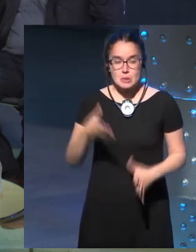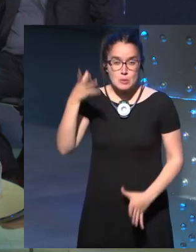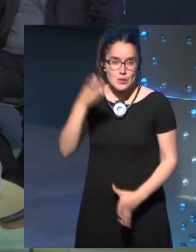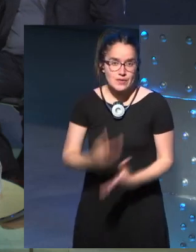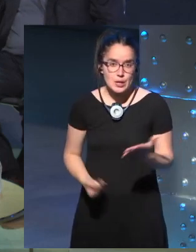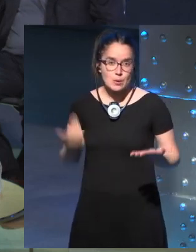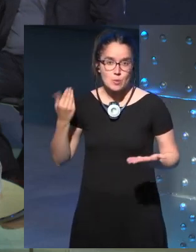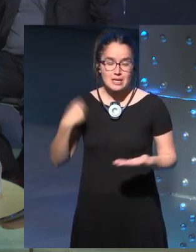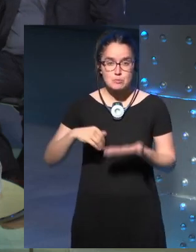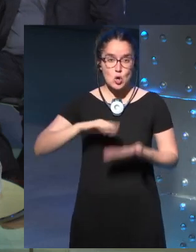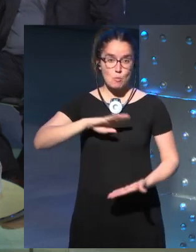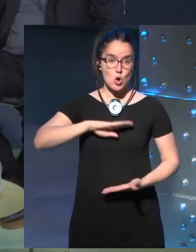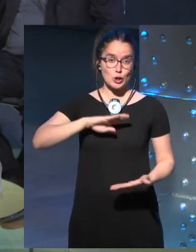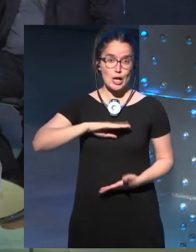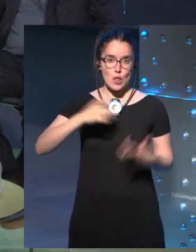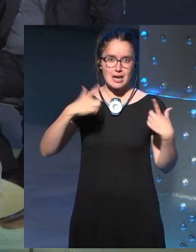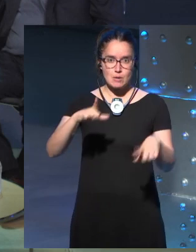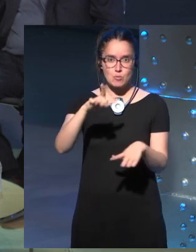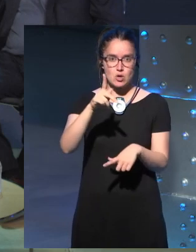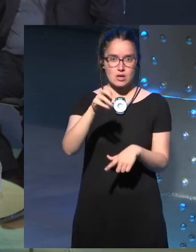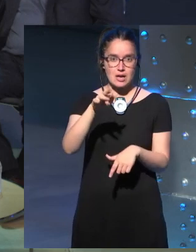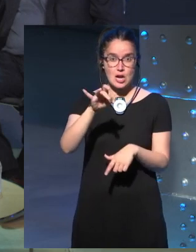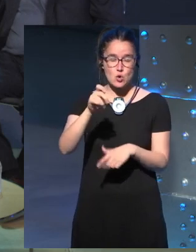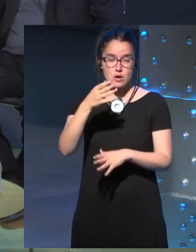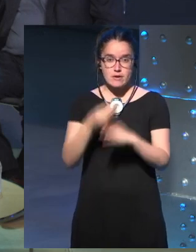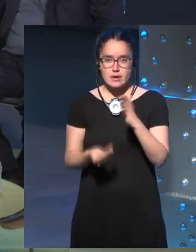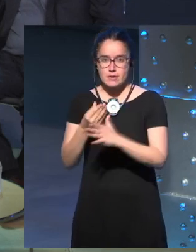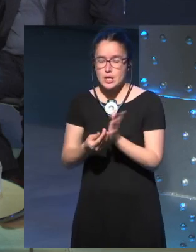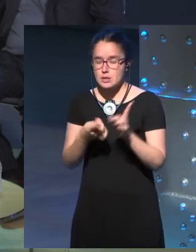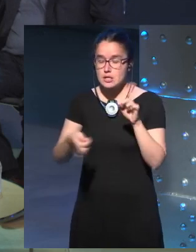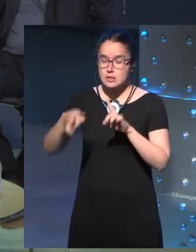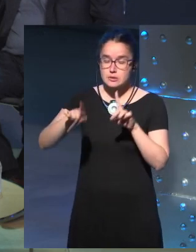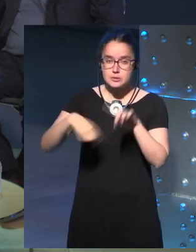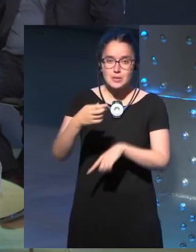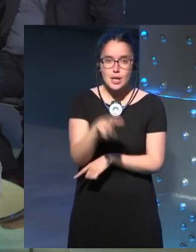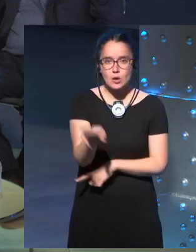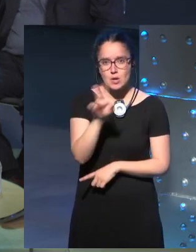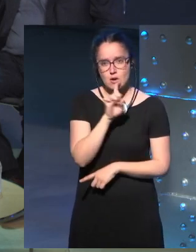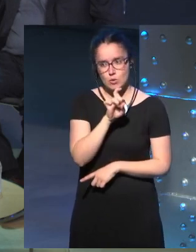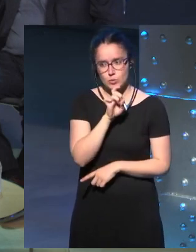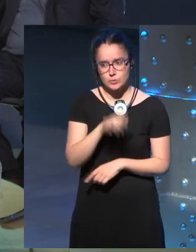someone that has failed, like Karius failed, how can he recover from that?